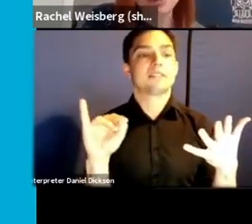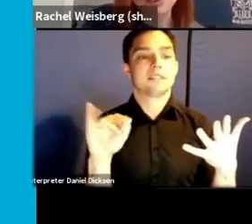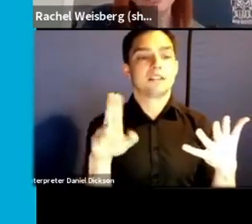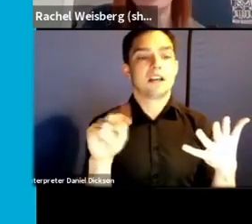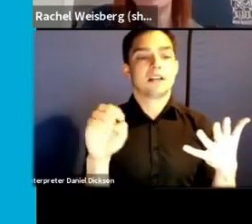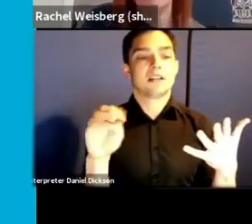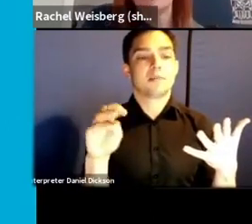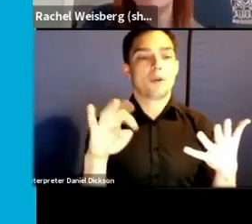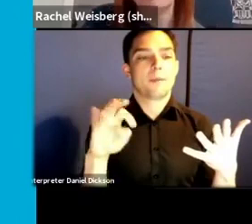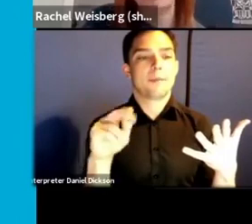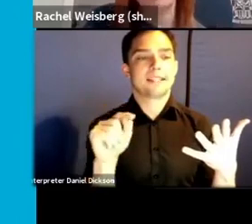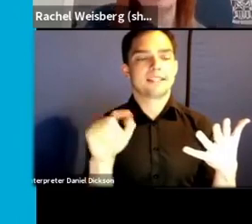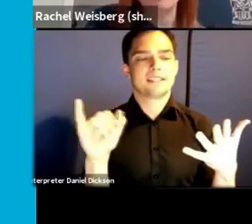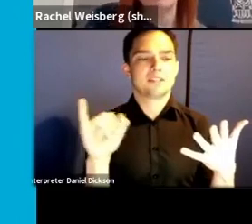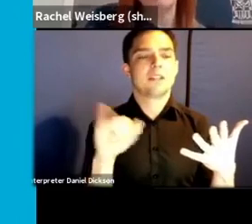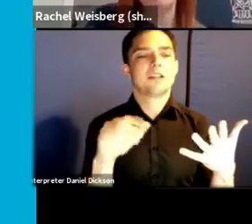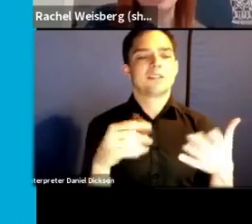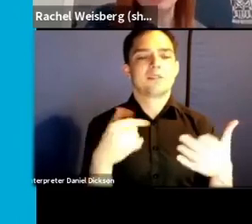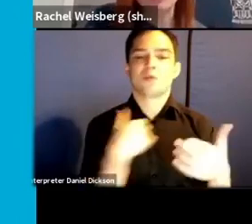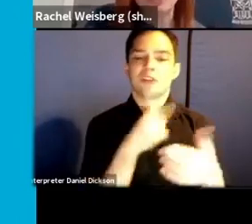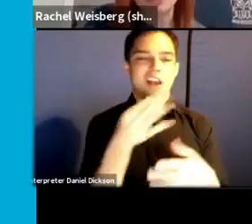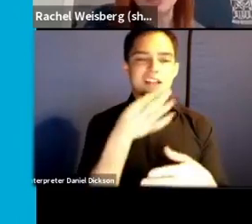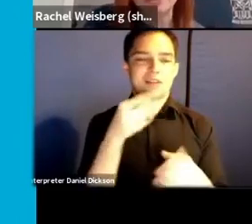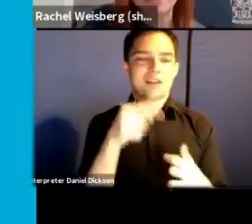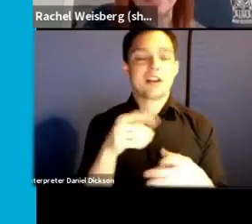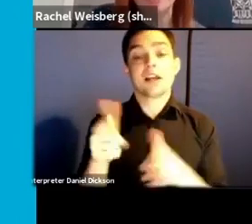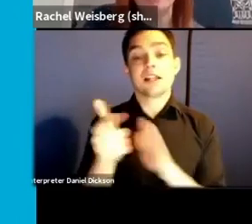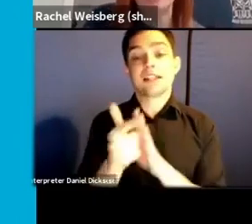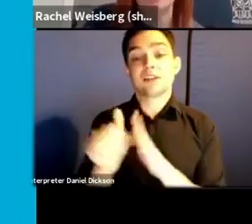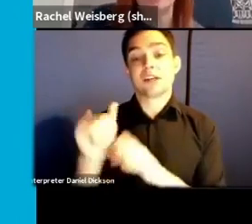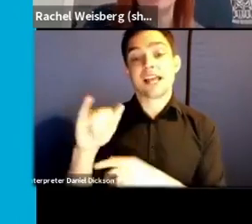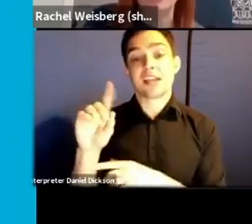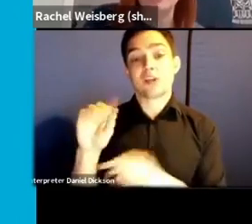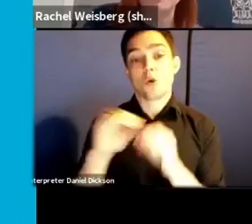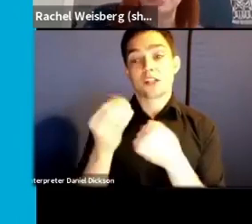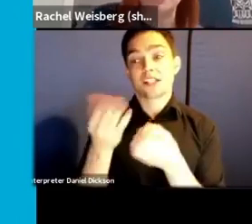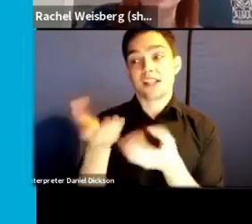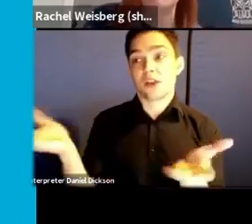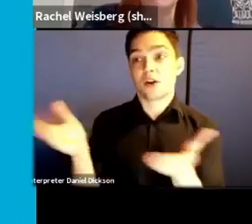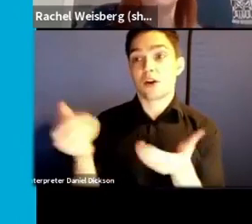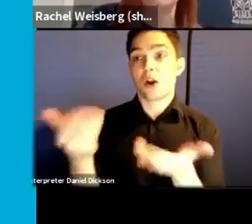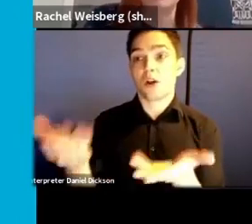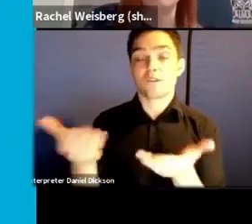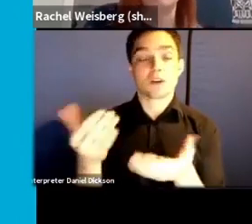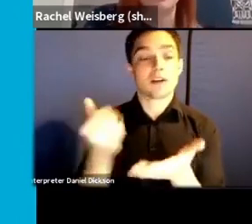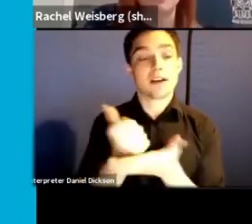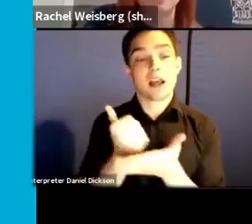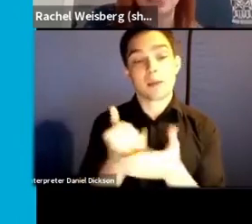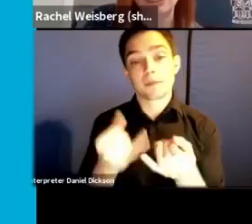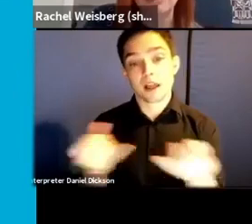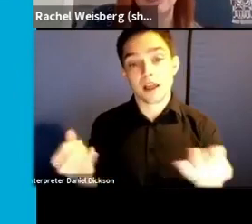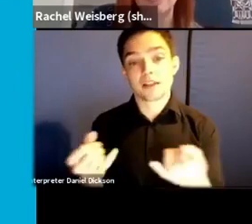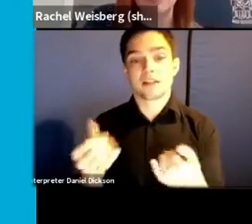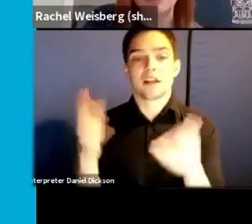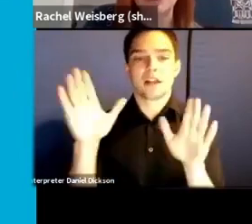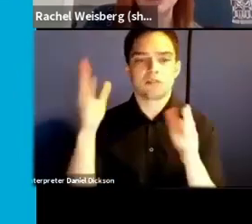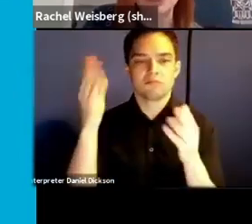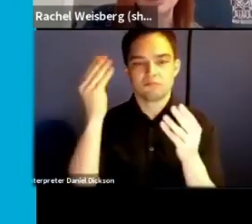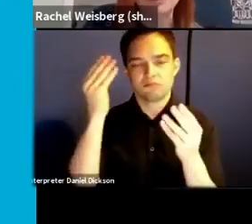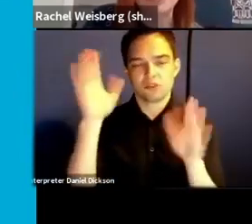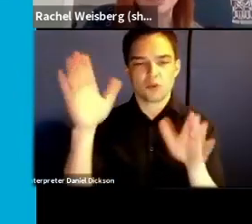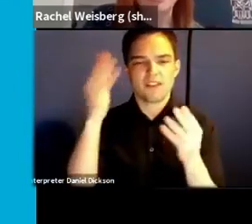unemployment experts. There are a lot of really wonderful legal aid organizations out there that are offering helplines and have a lot of great information about